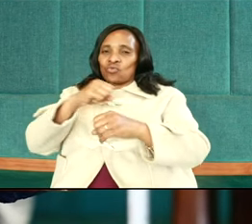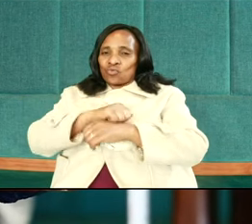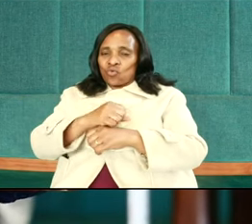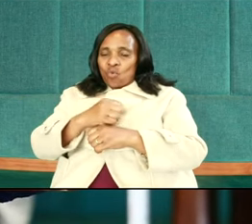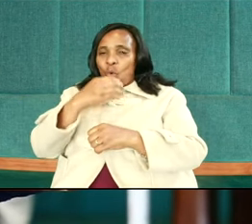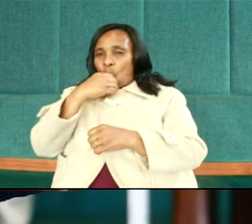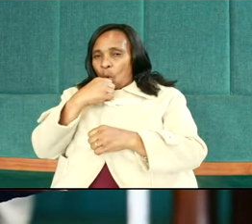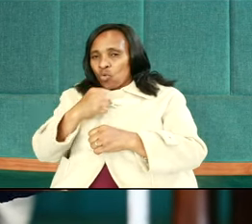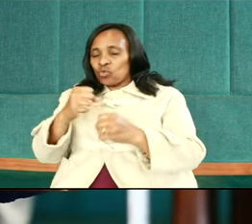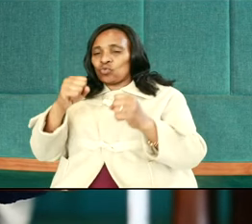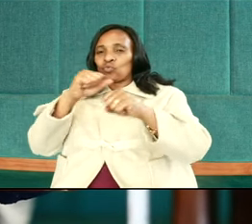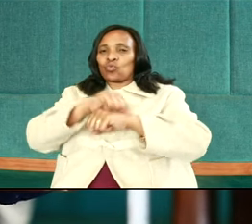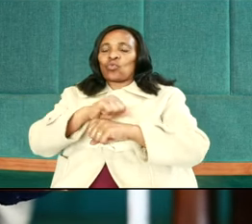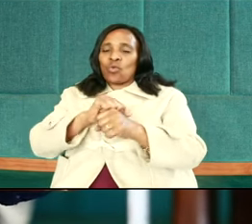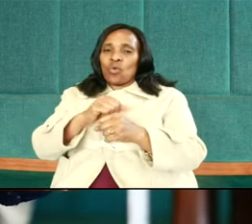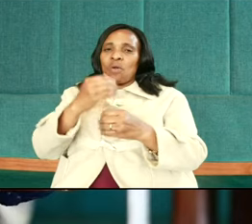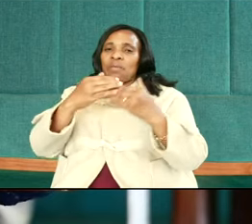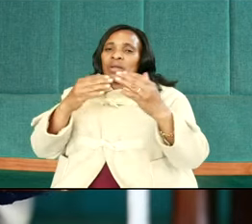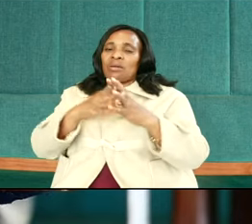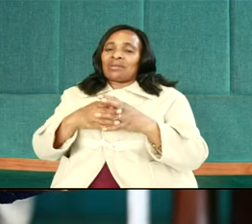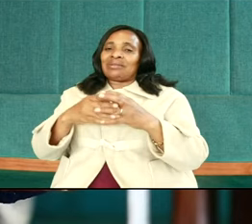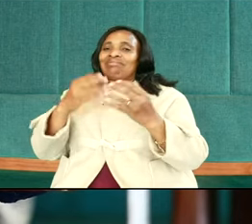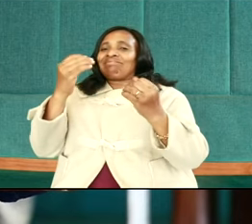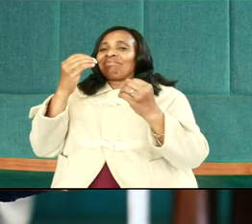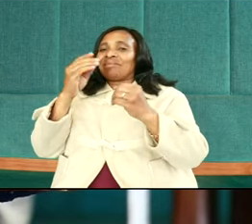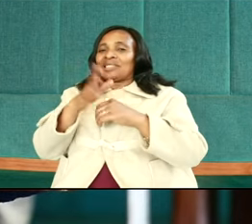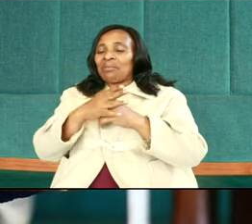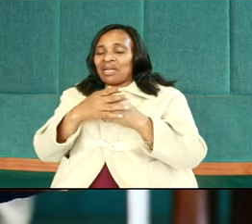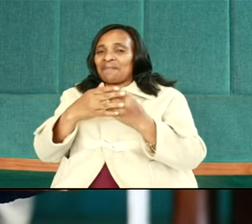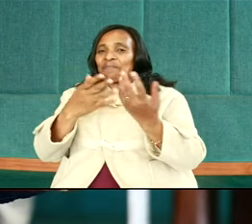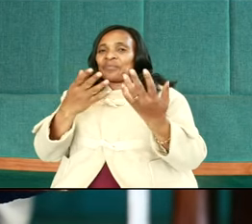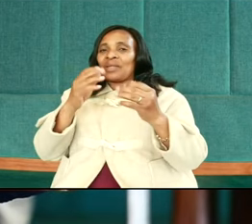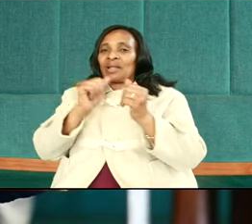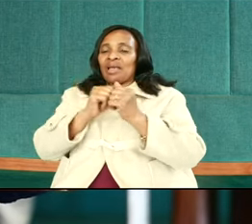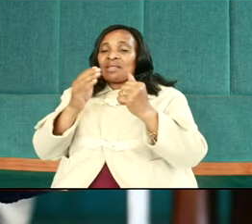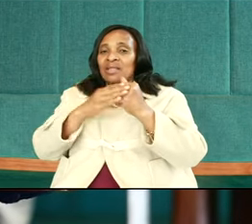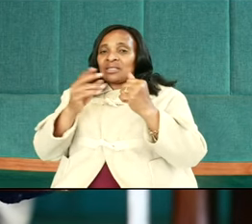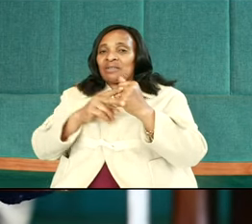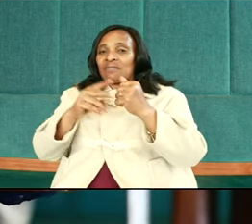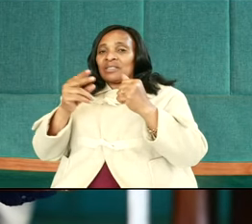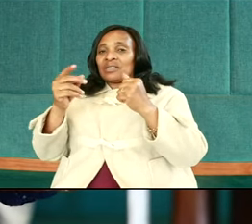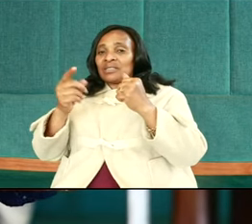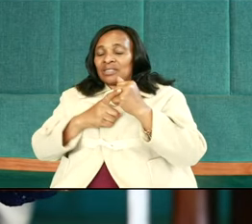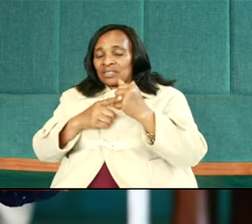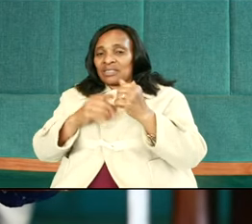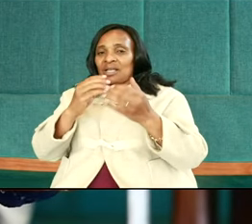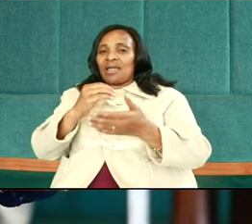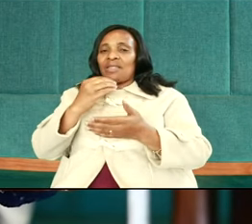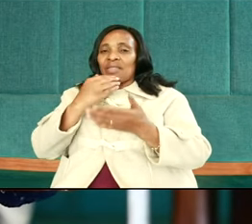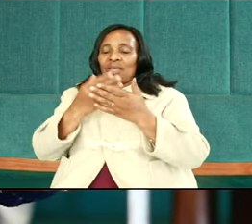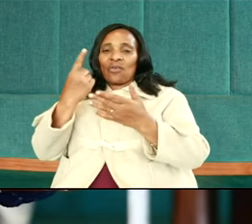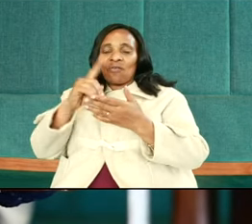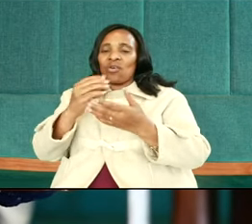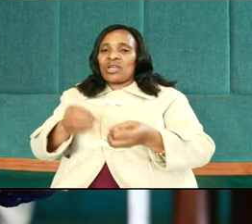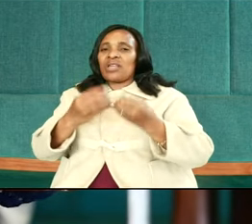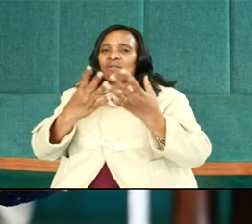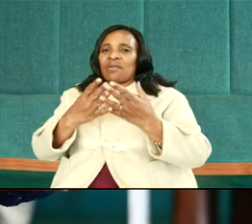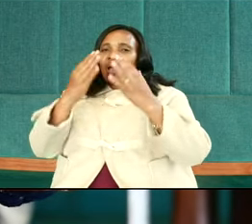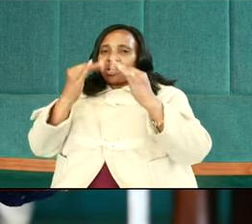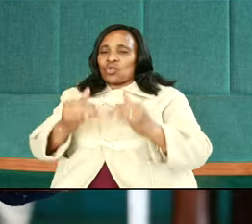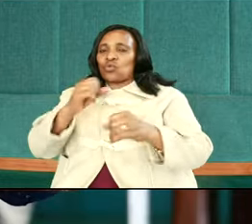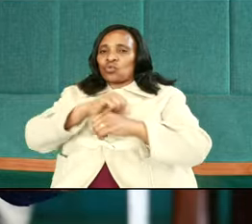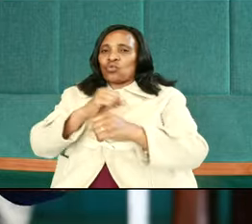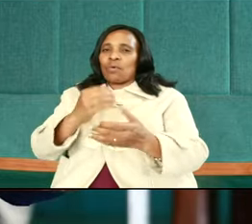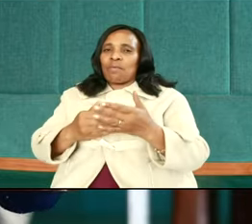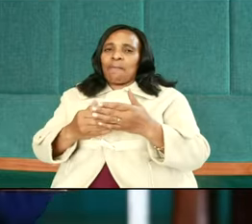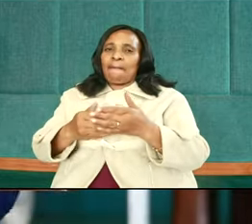that was built by a German missionary in 1976. Thank you for helping to give Kashish and her classmates a new school building."